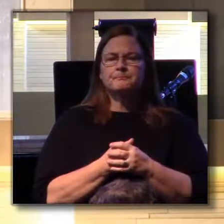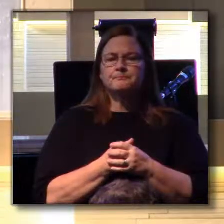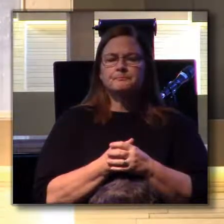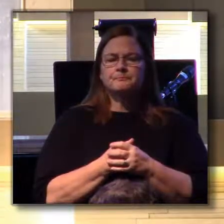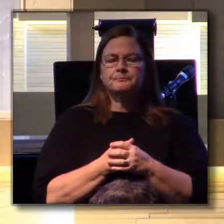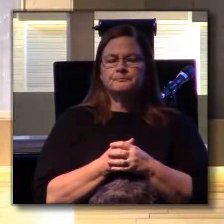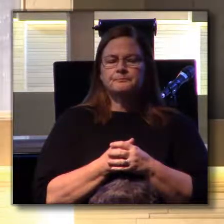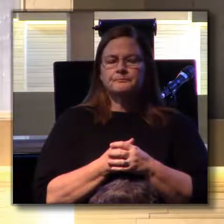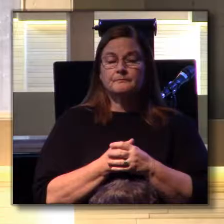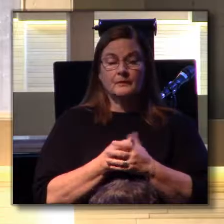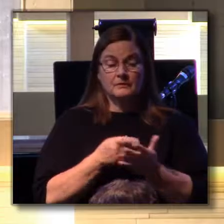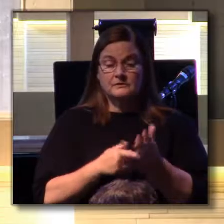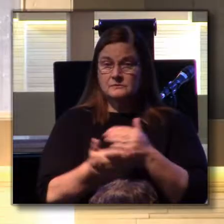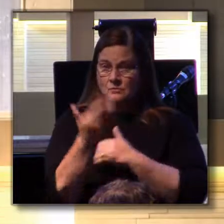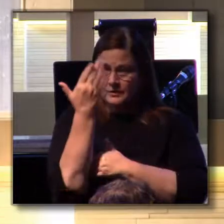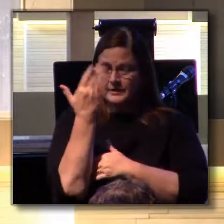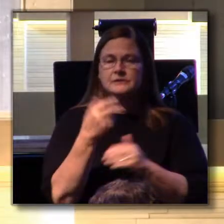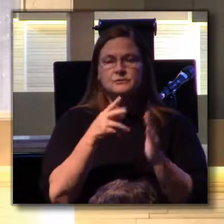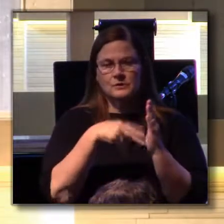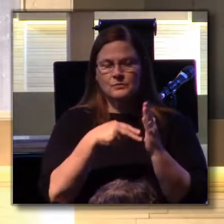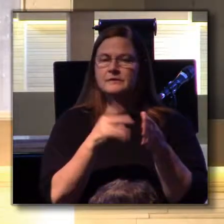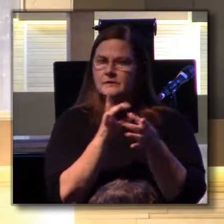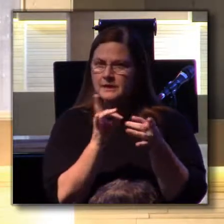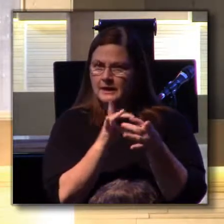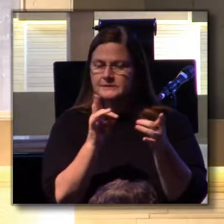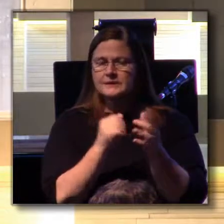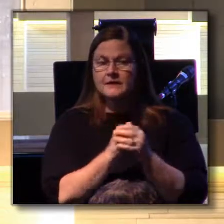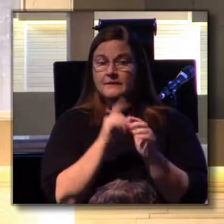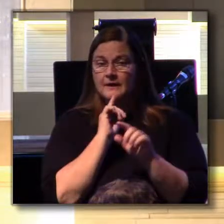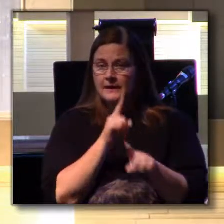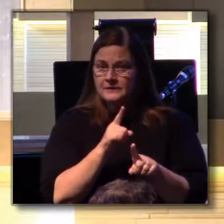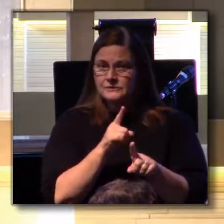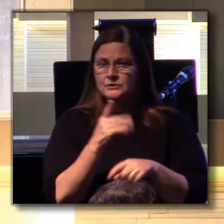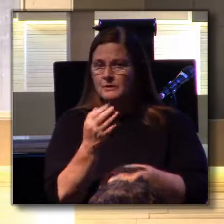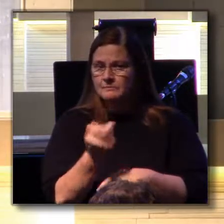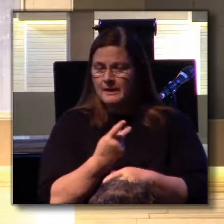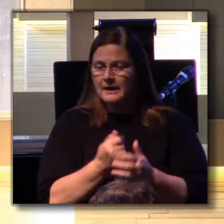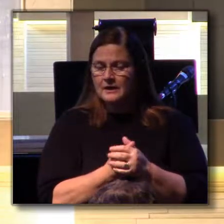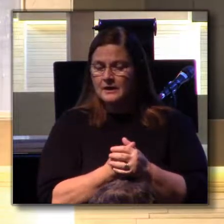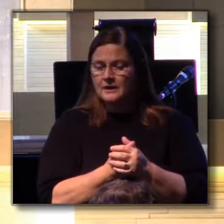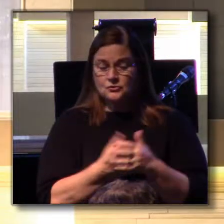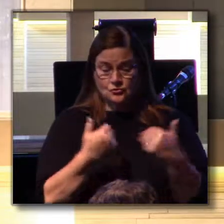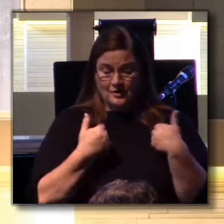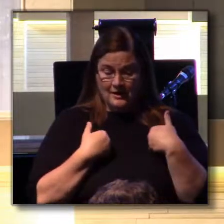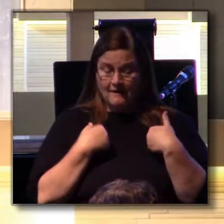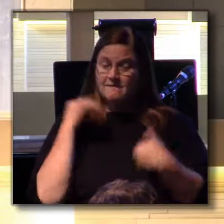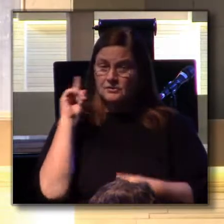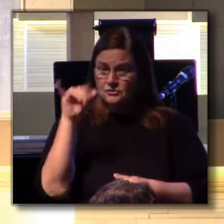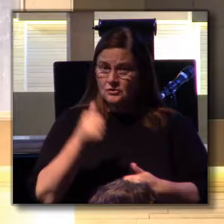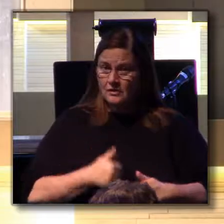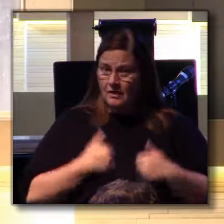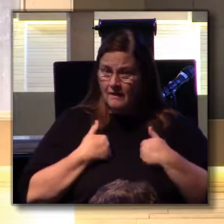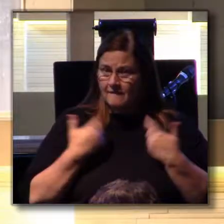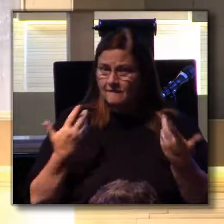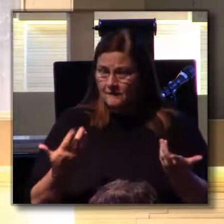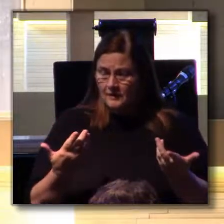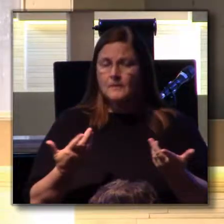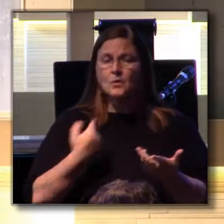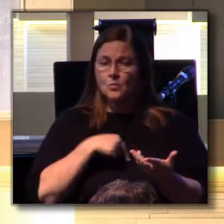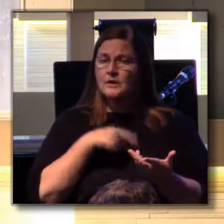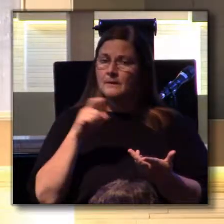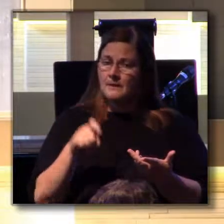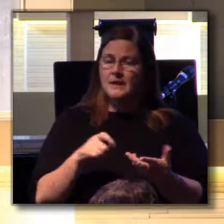morning, the answer comes back to us. To inherit eternal life, we must